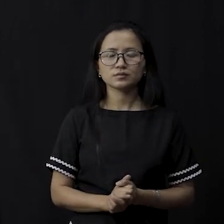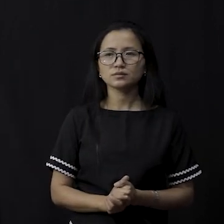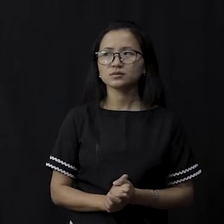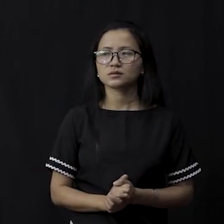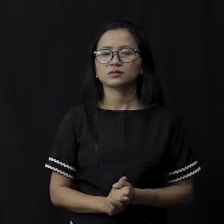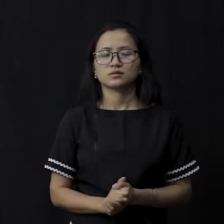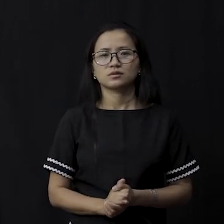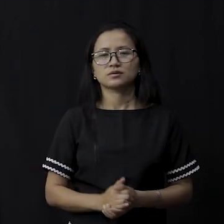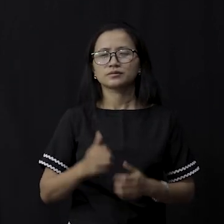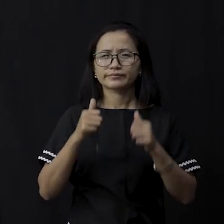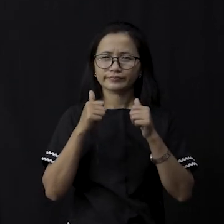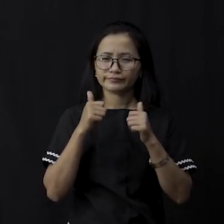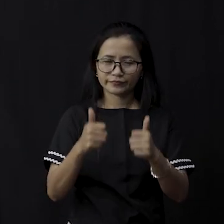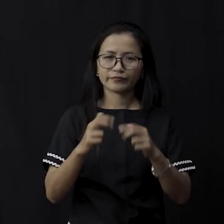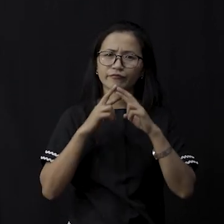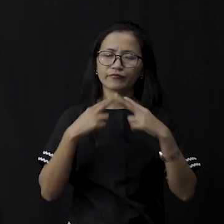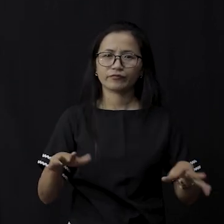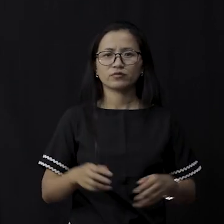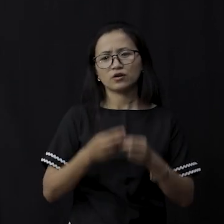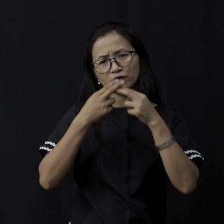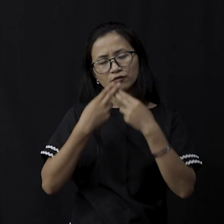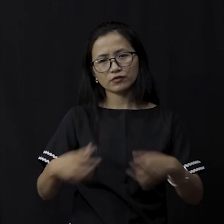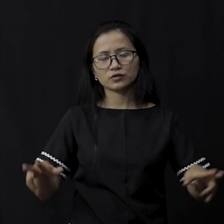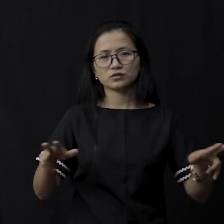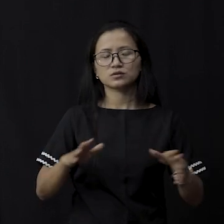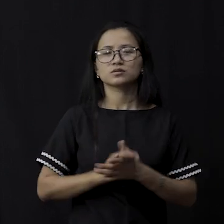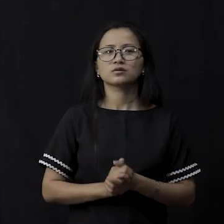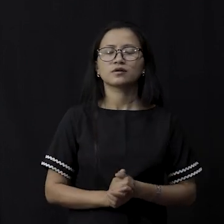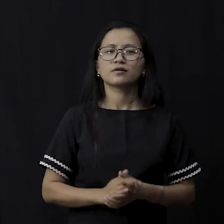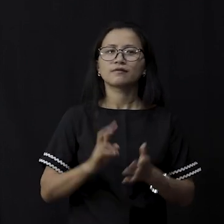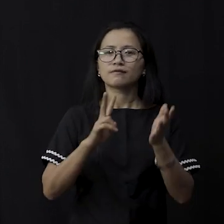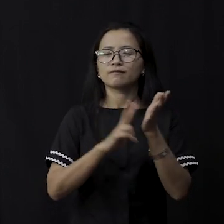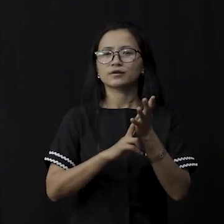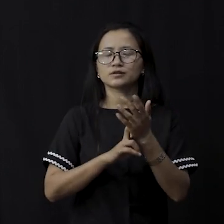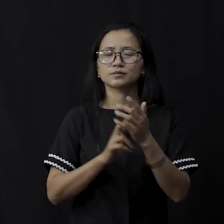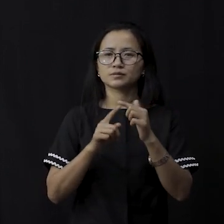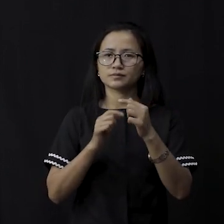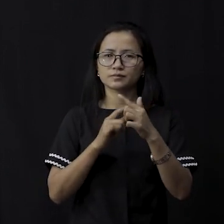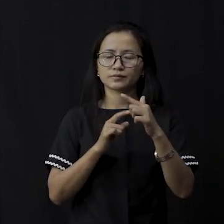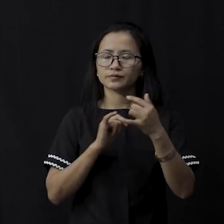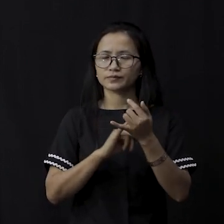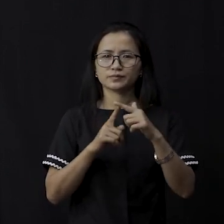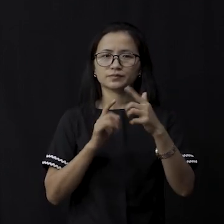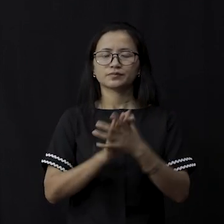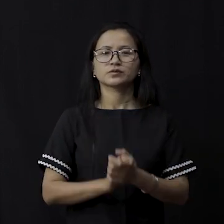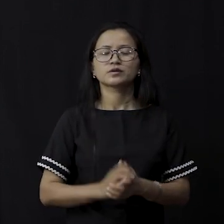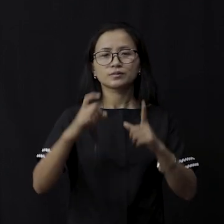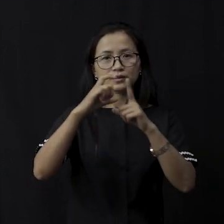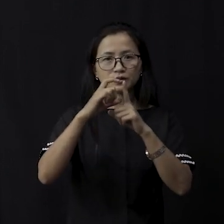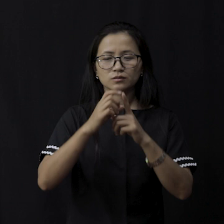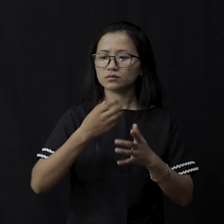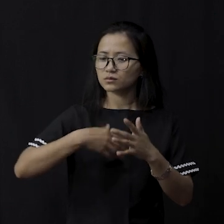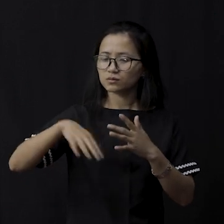sunlight is a very good and free source of vitamin D. Okay, so in the morning, especially morning sun,